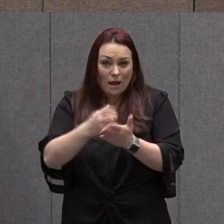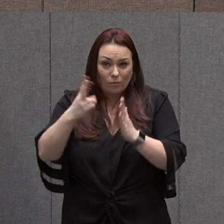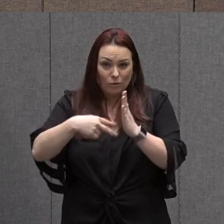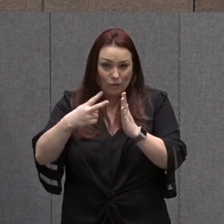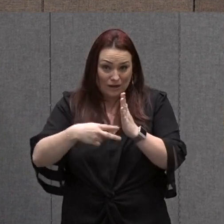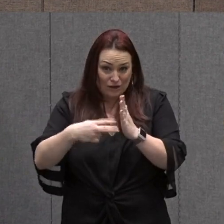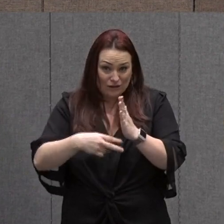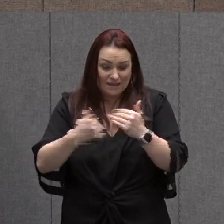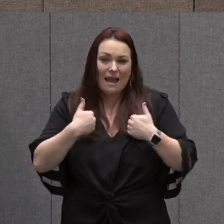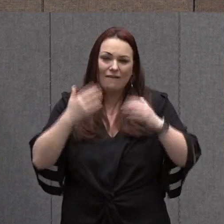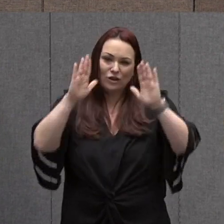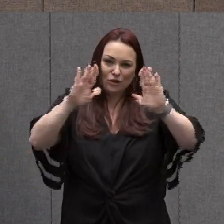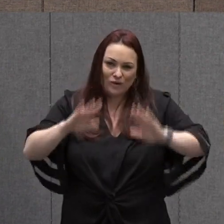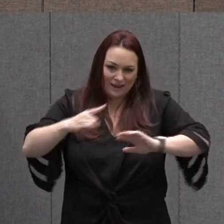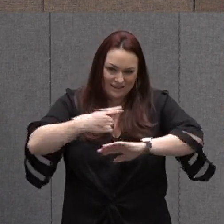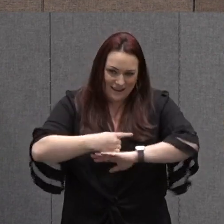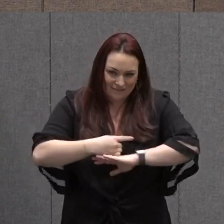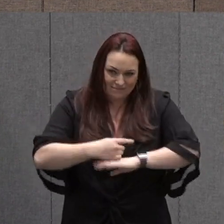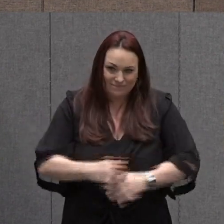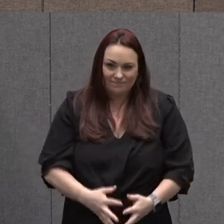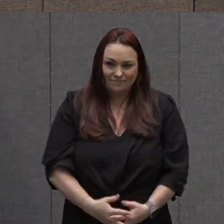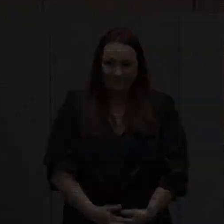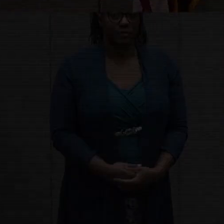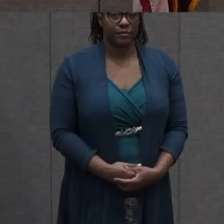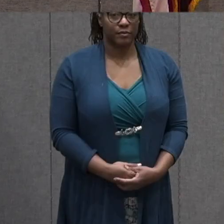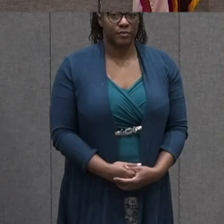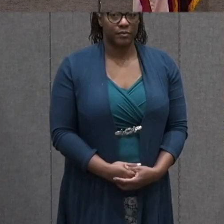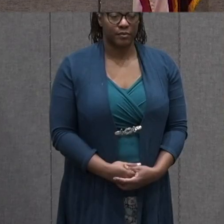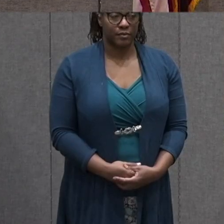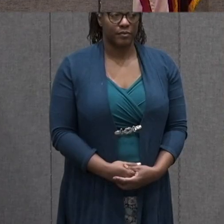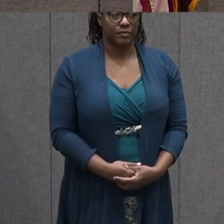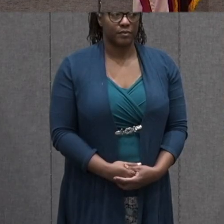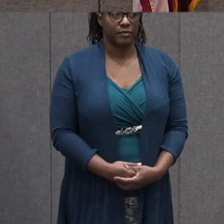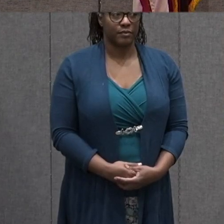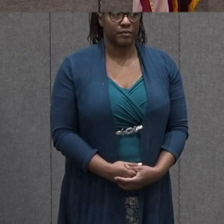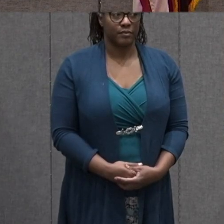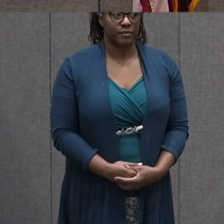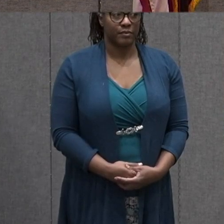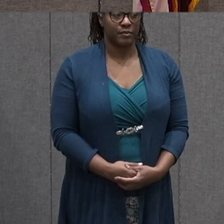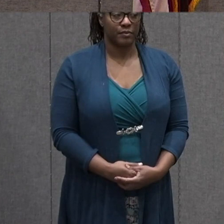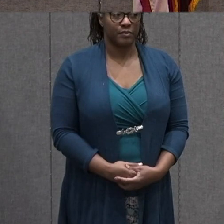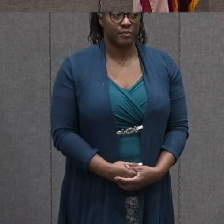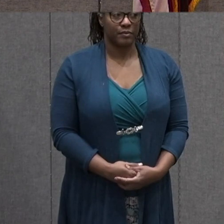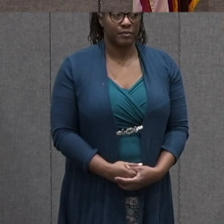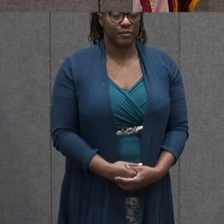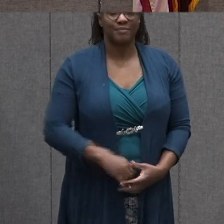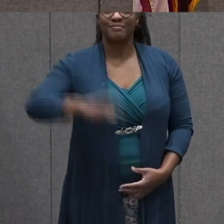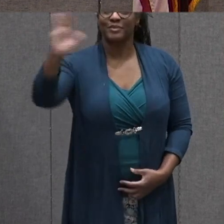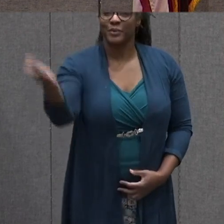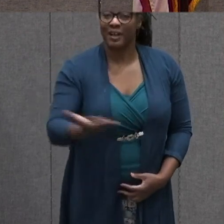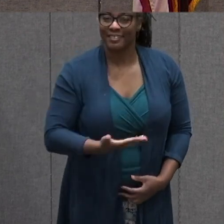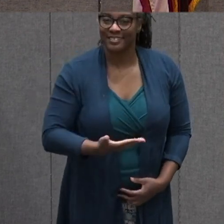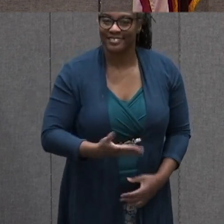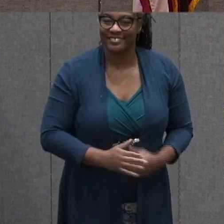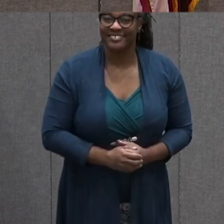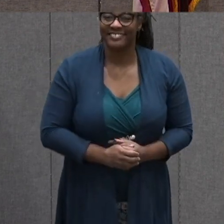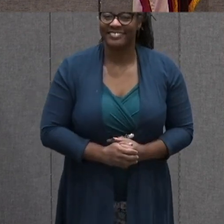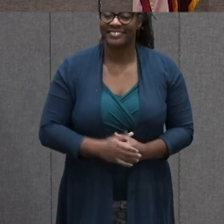could go on a walk with a grown-up or maybe a brother and sister and look for